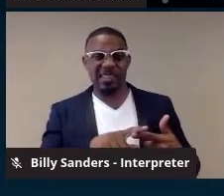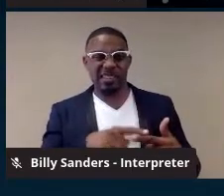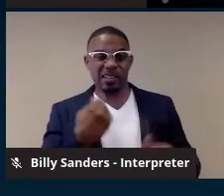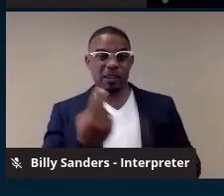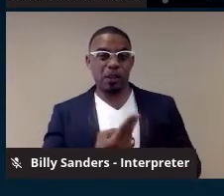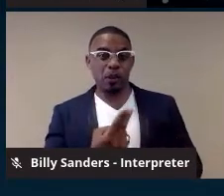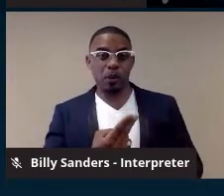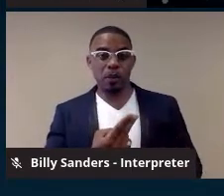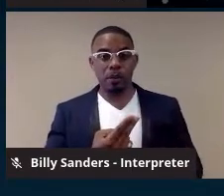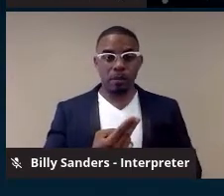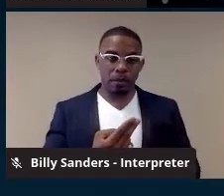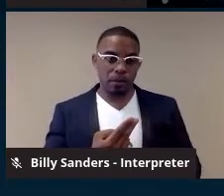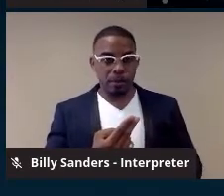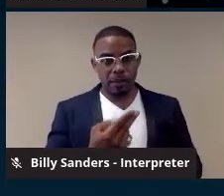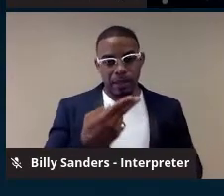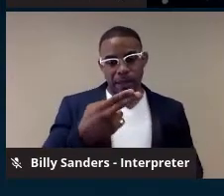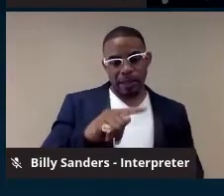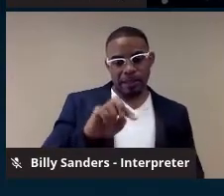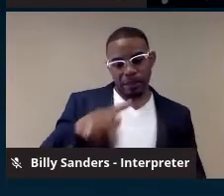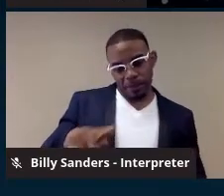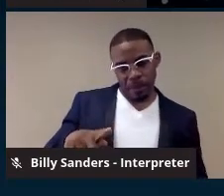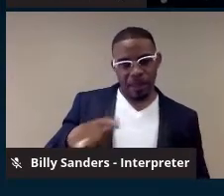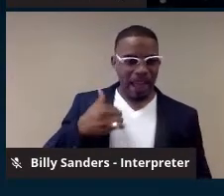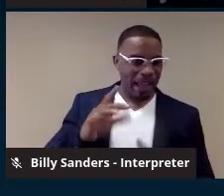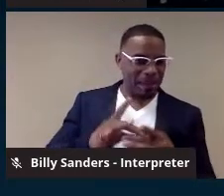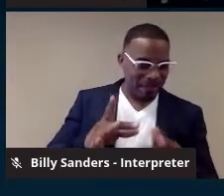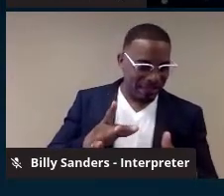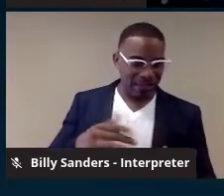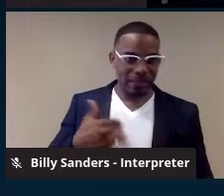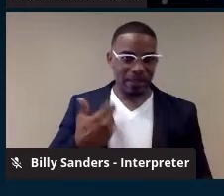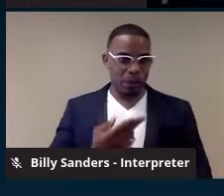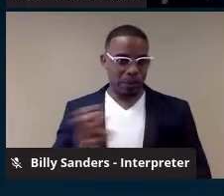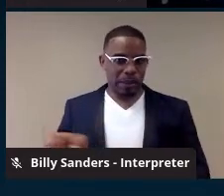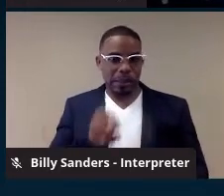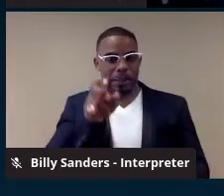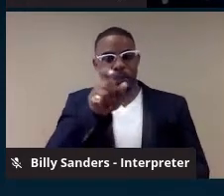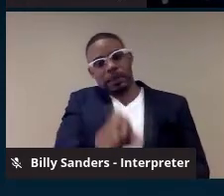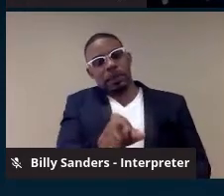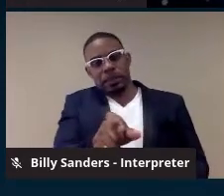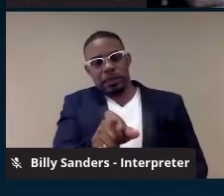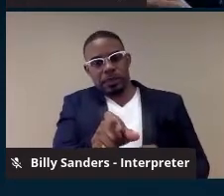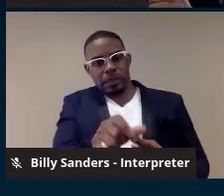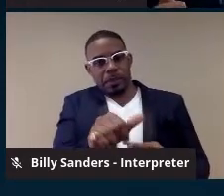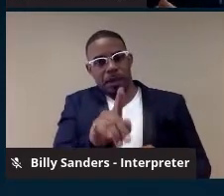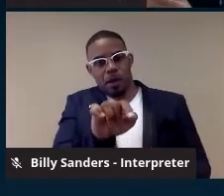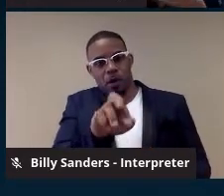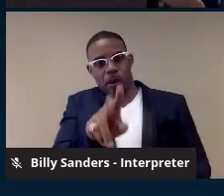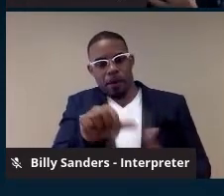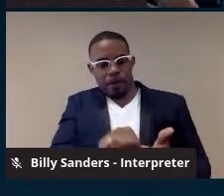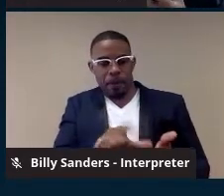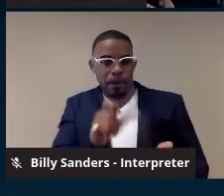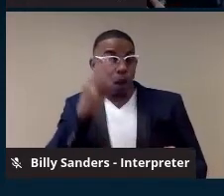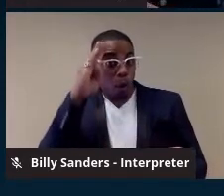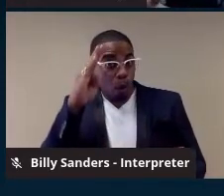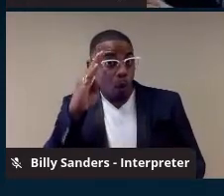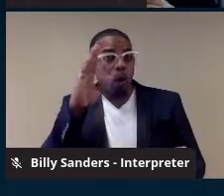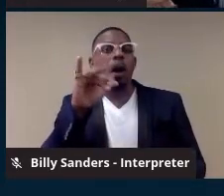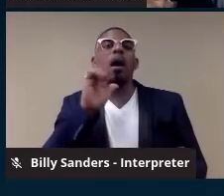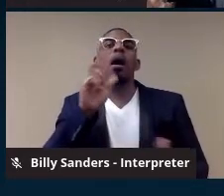a HTTP client, which I should have mentioned. I've injected that into my Razor page so that it knows to include